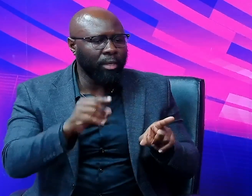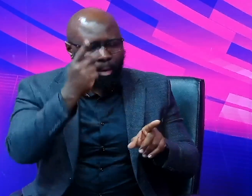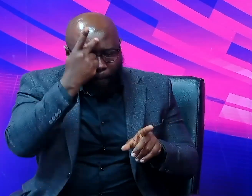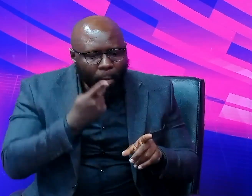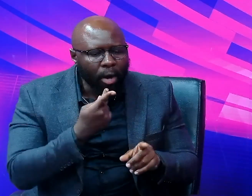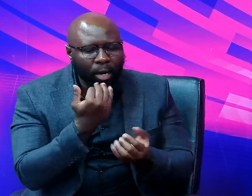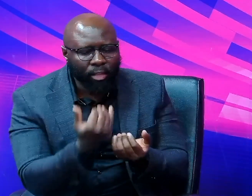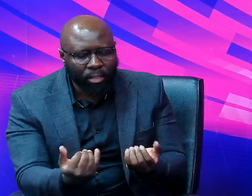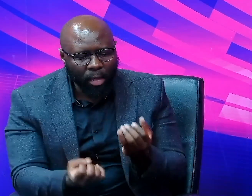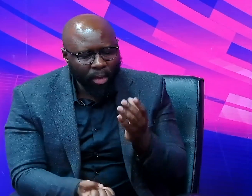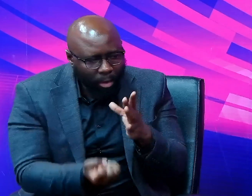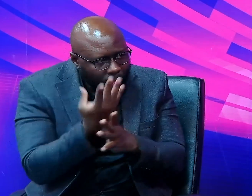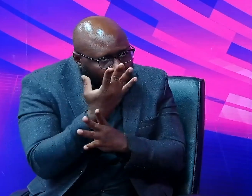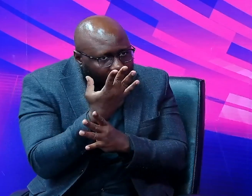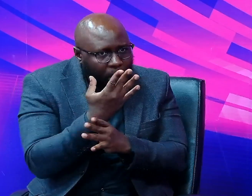When at home,